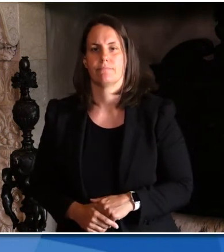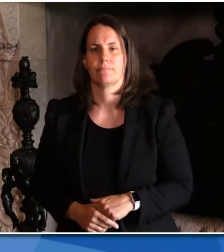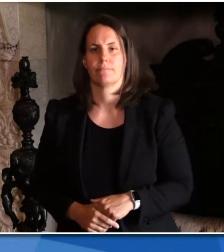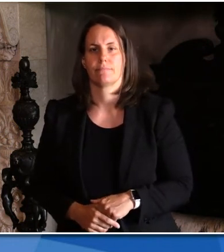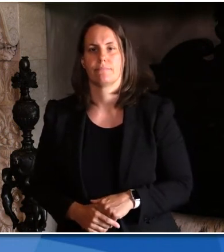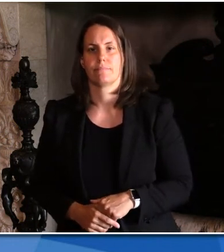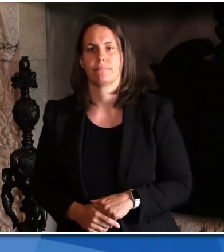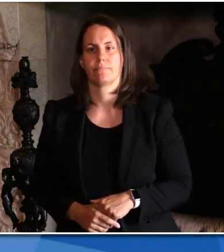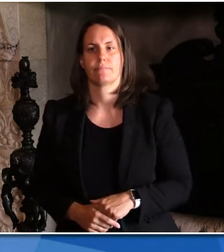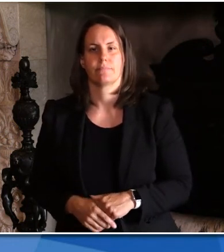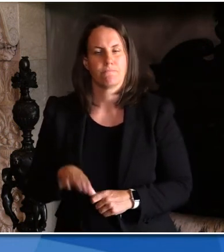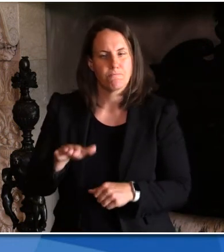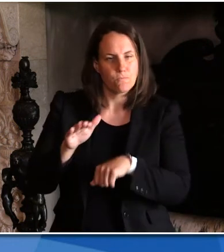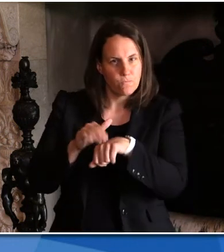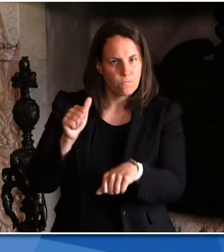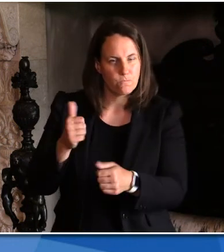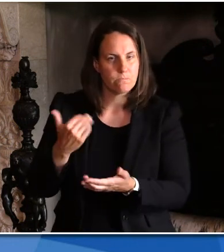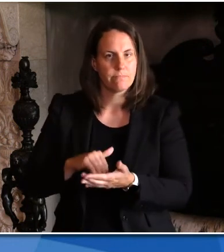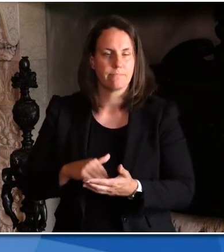Milwaukee Business Journal?